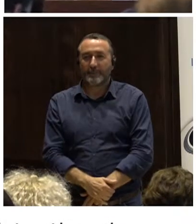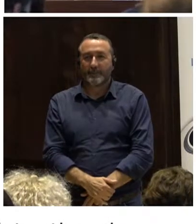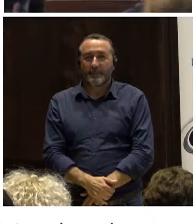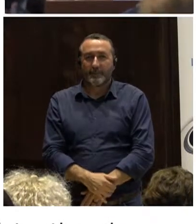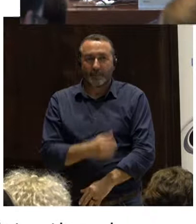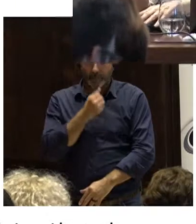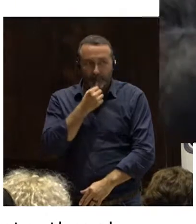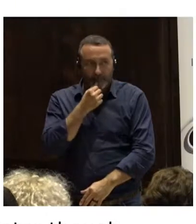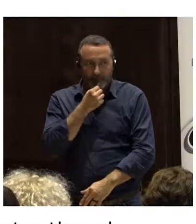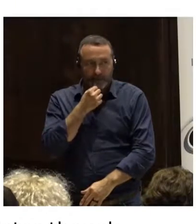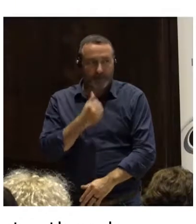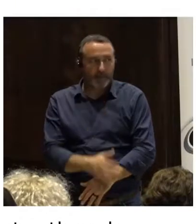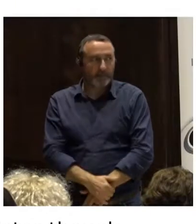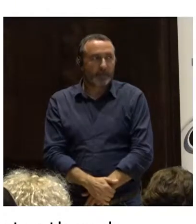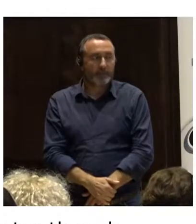5 minutes, sure.